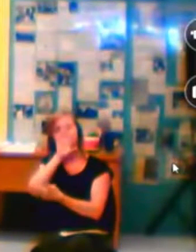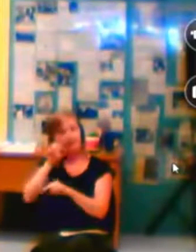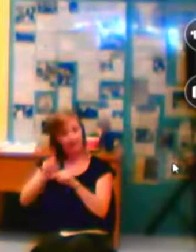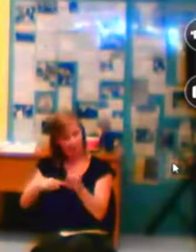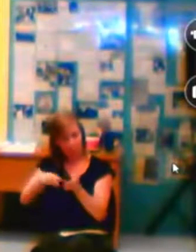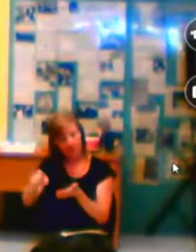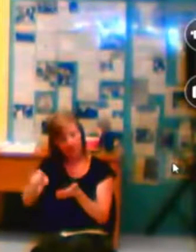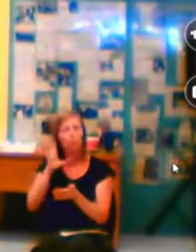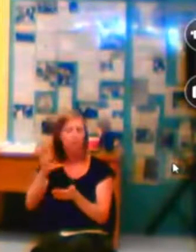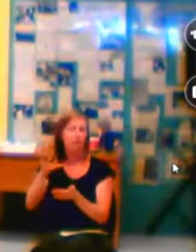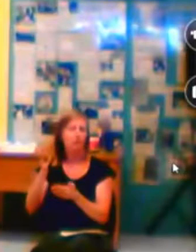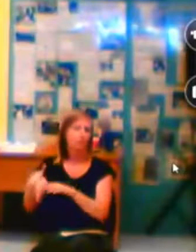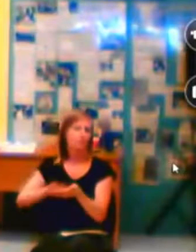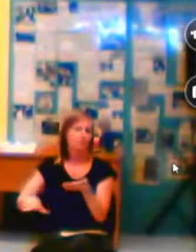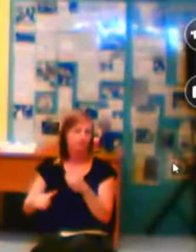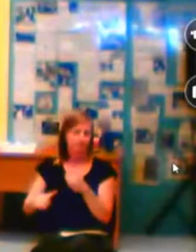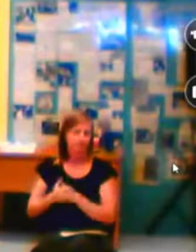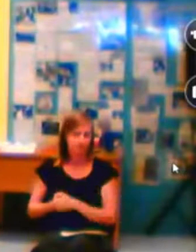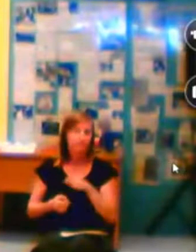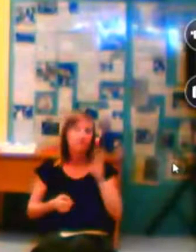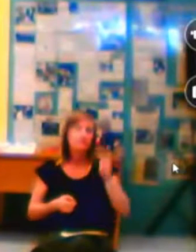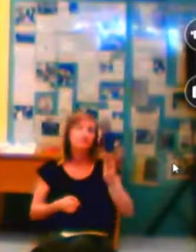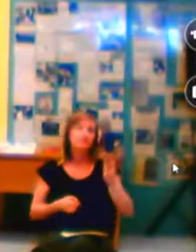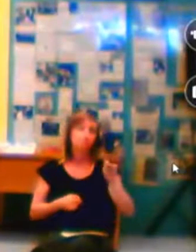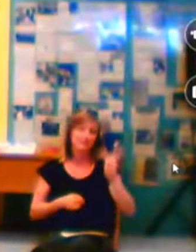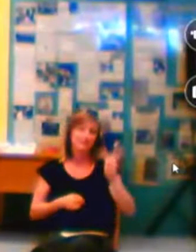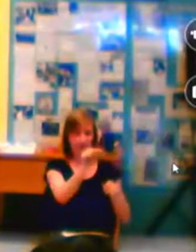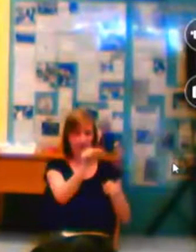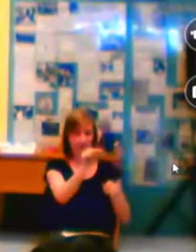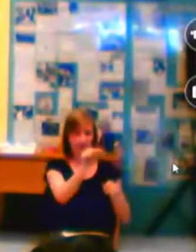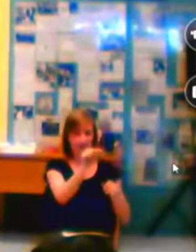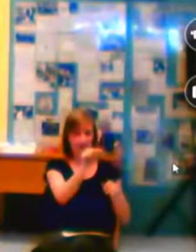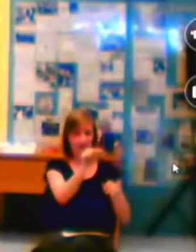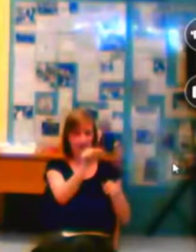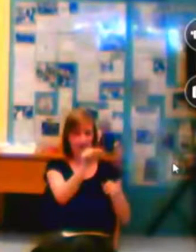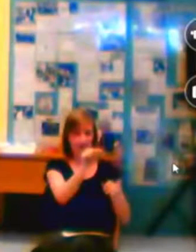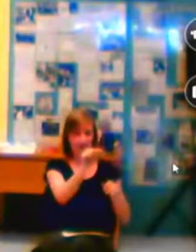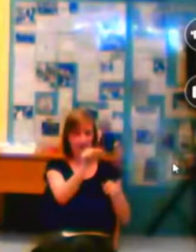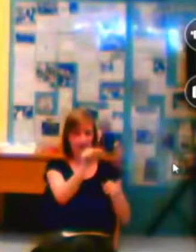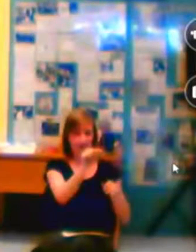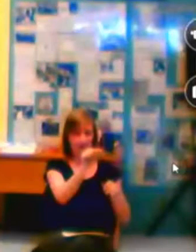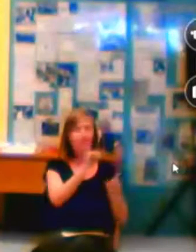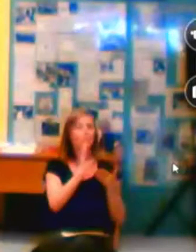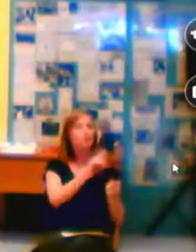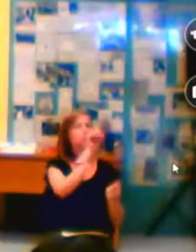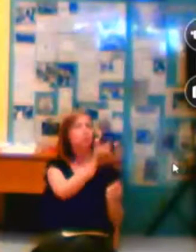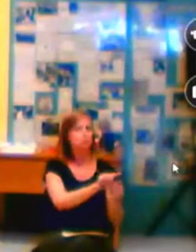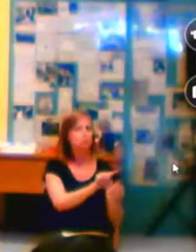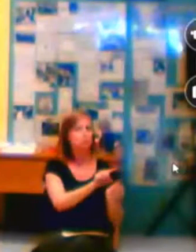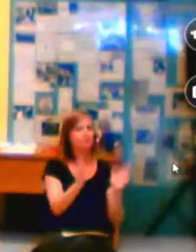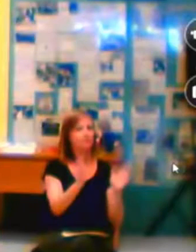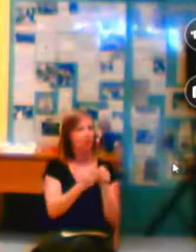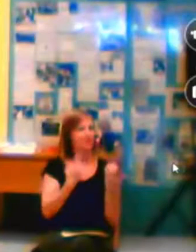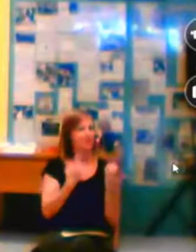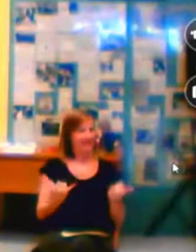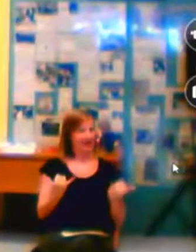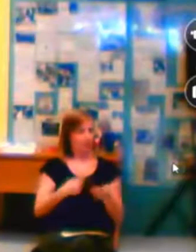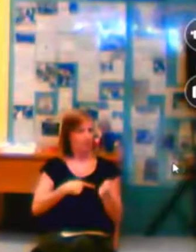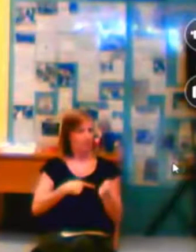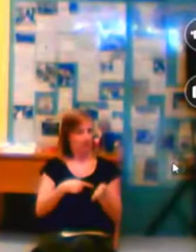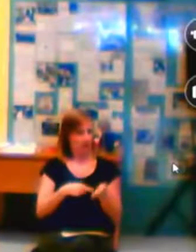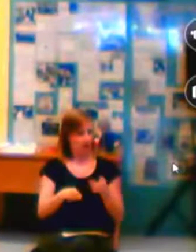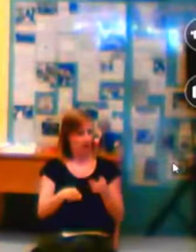care. Co-payments must be approved by the board of directors and are required to be waived if they present a barrier to taking care of a